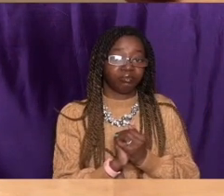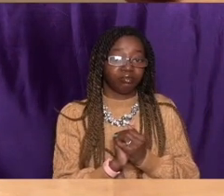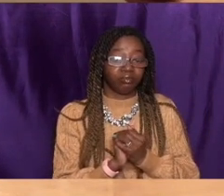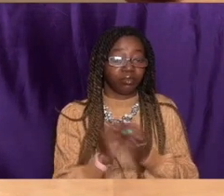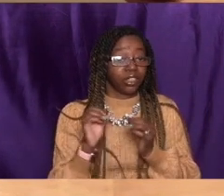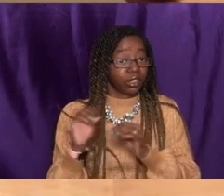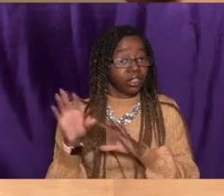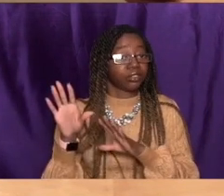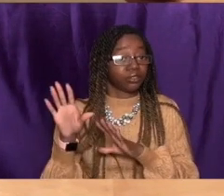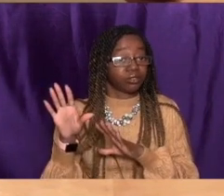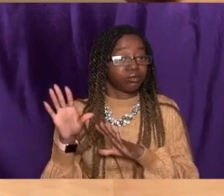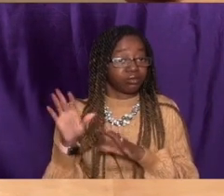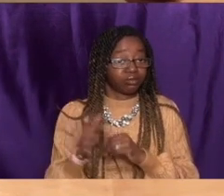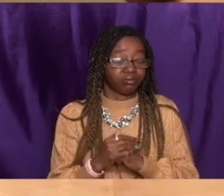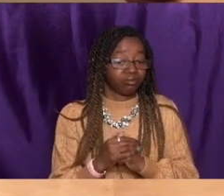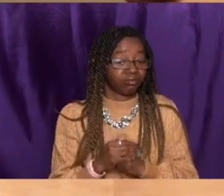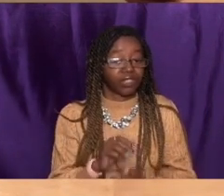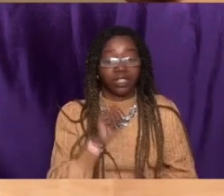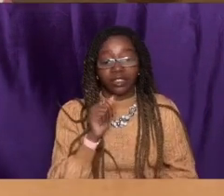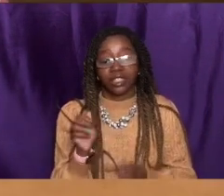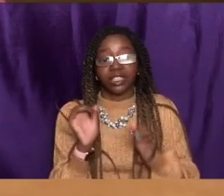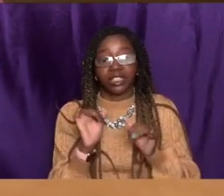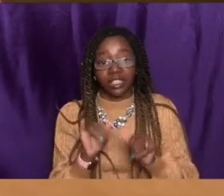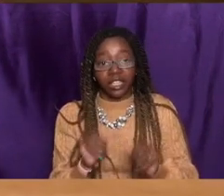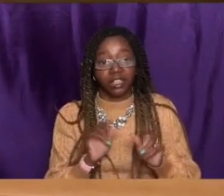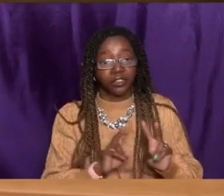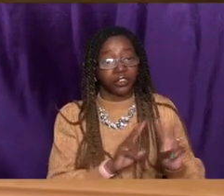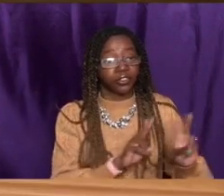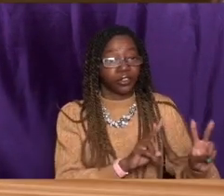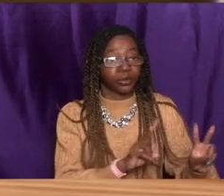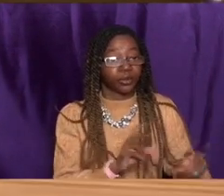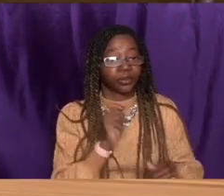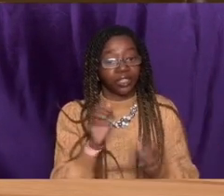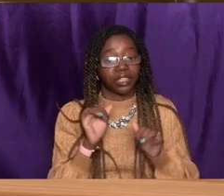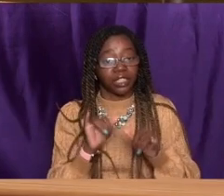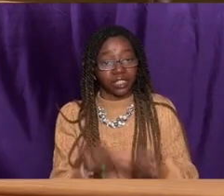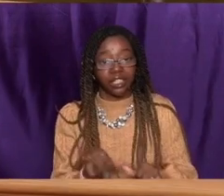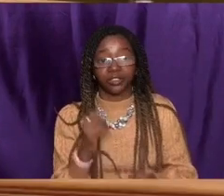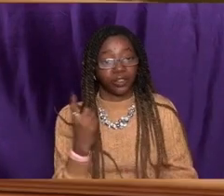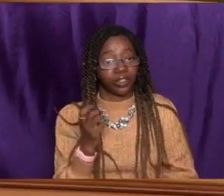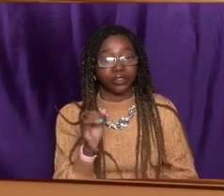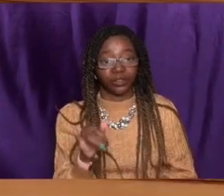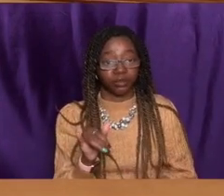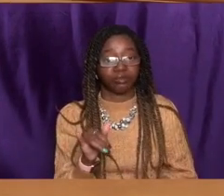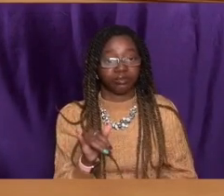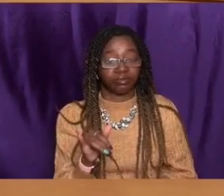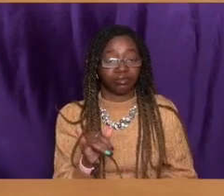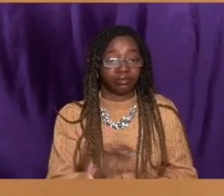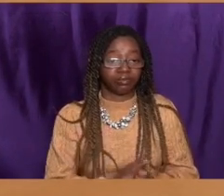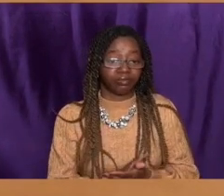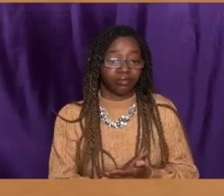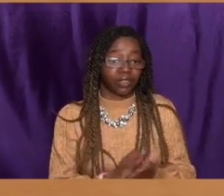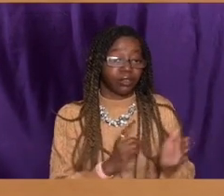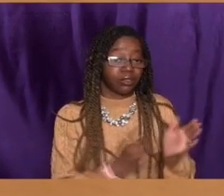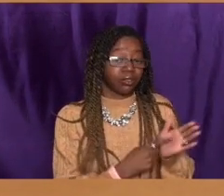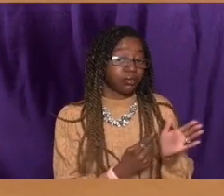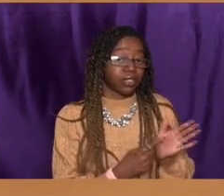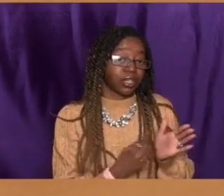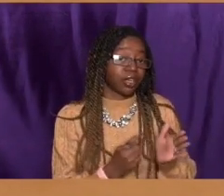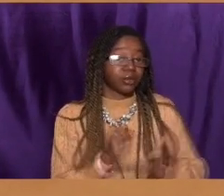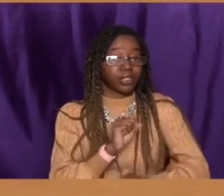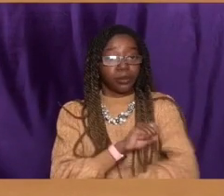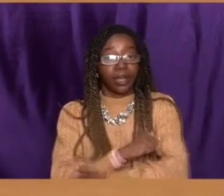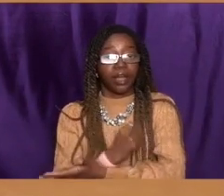left. Didn't stay for the repast, didn't stay around, just hung around. But sometimes the power